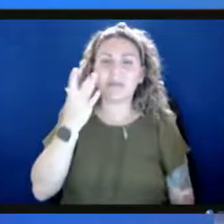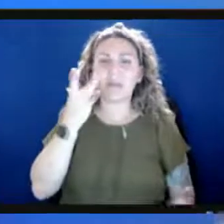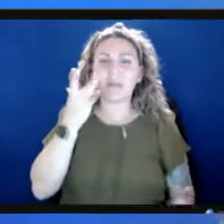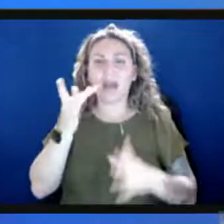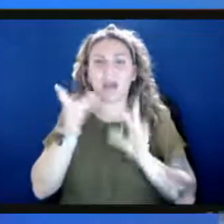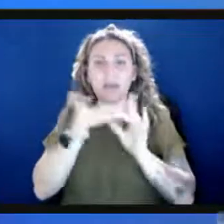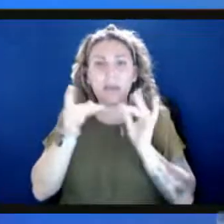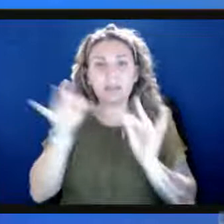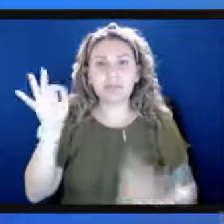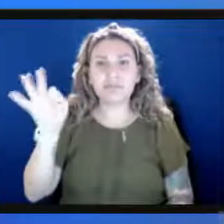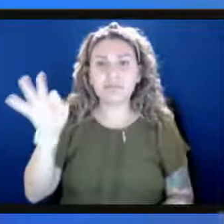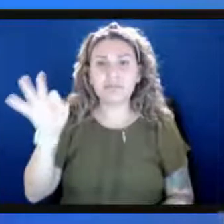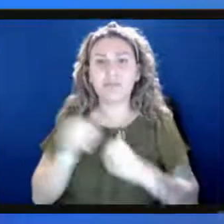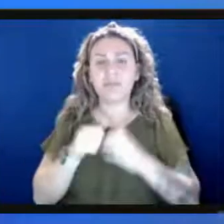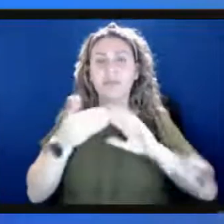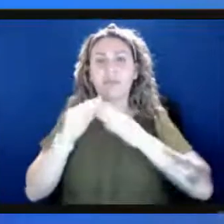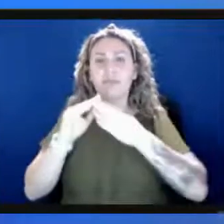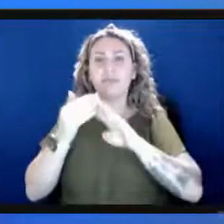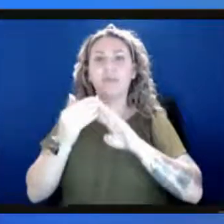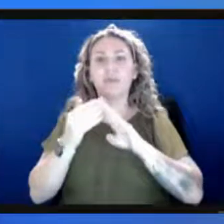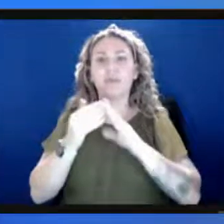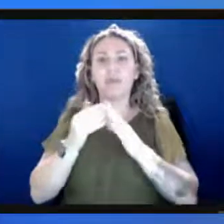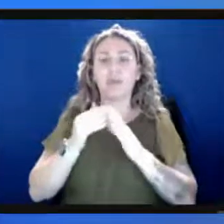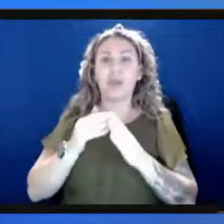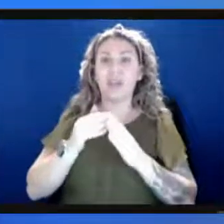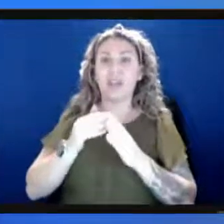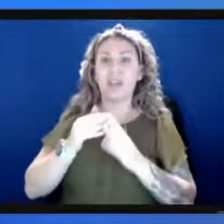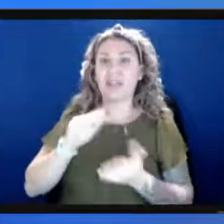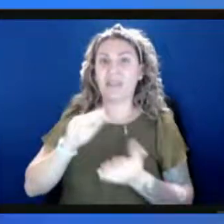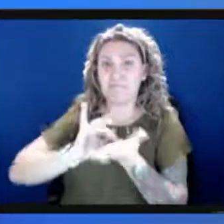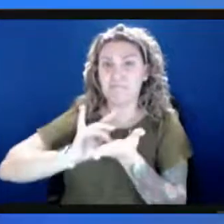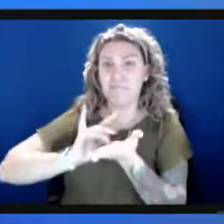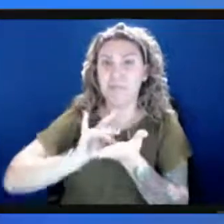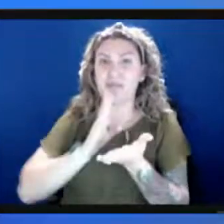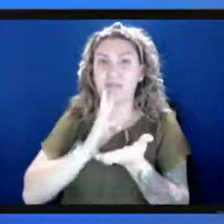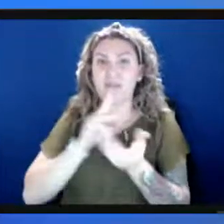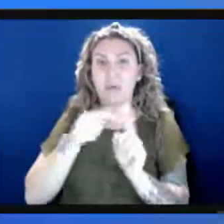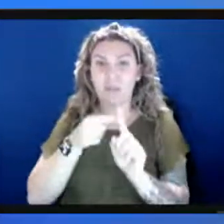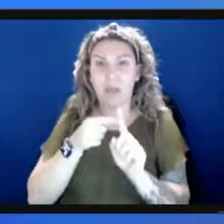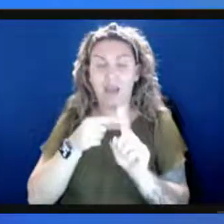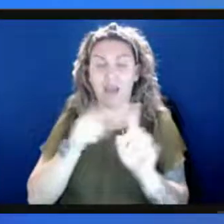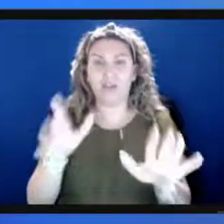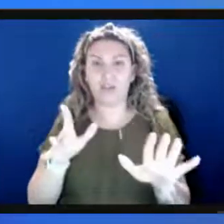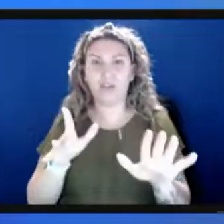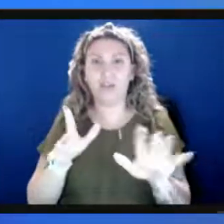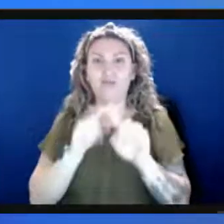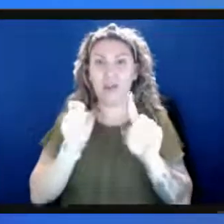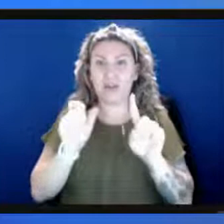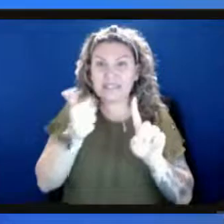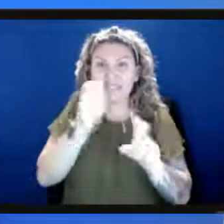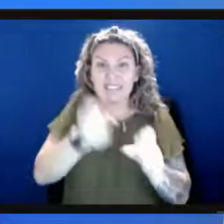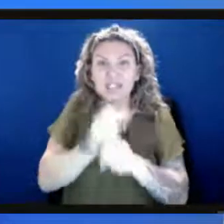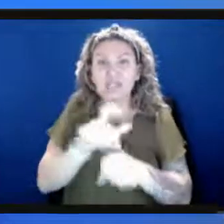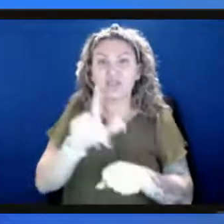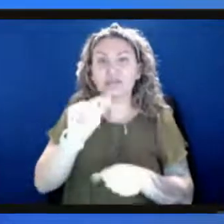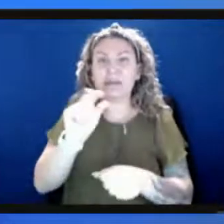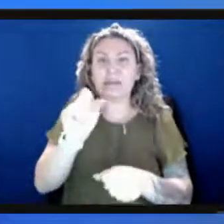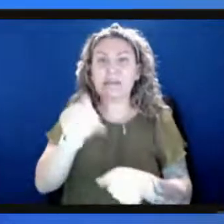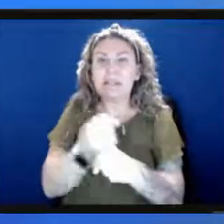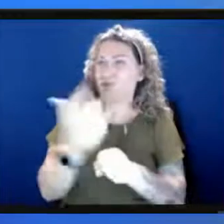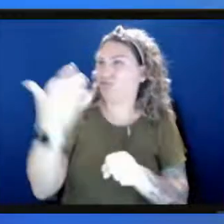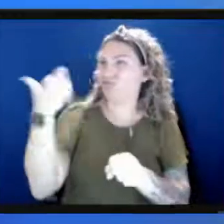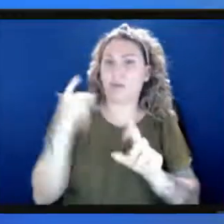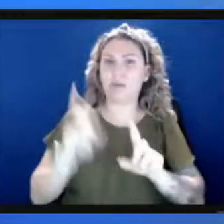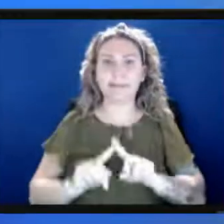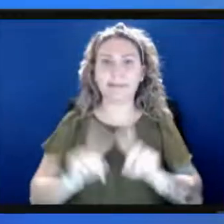community is that the drugs that we're talking about now are different than the drugs from 10 years ago or 20 years ago. So we're really